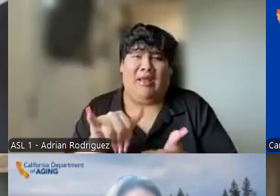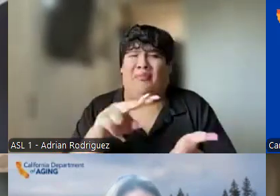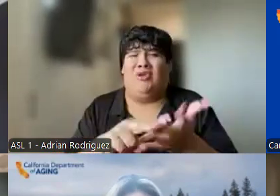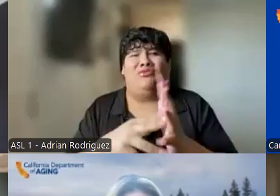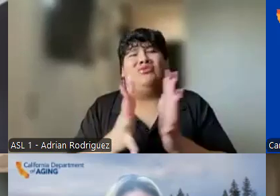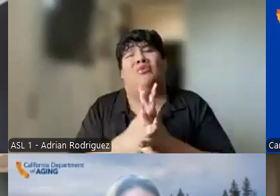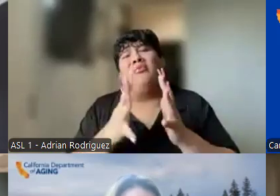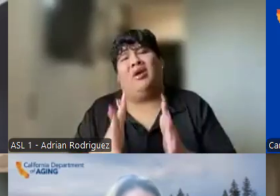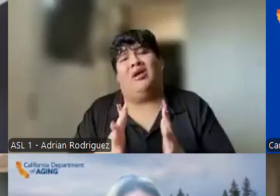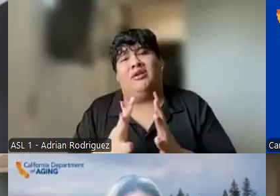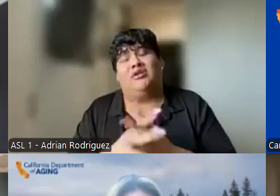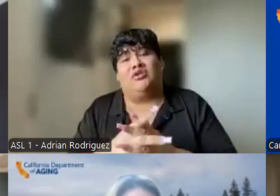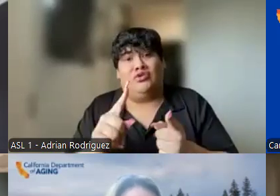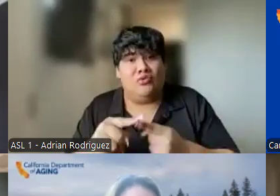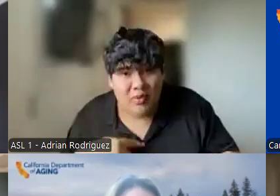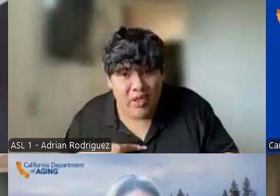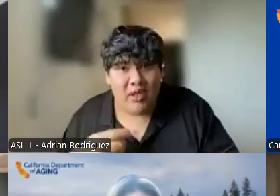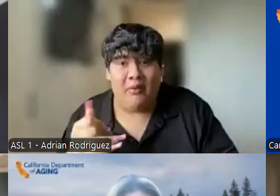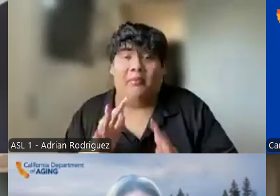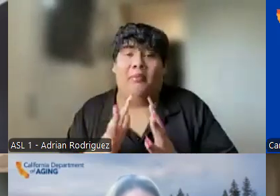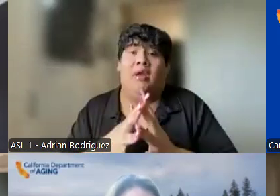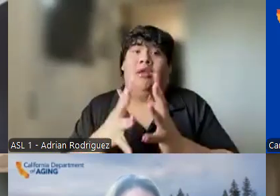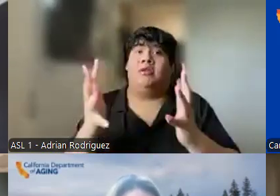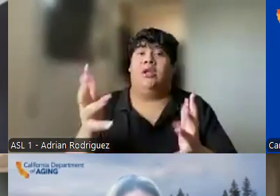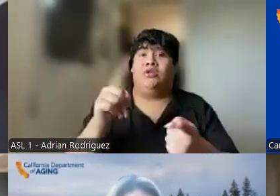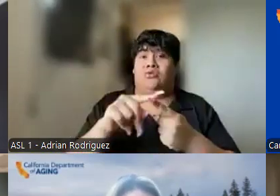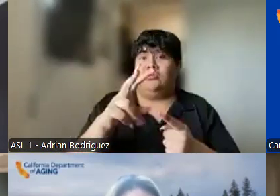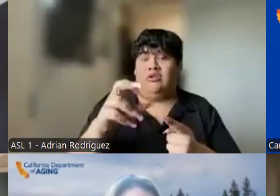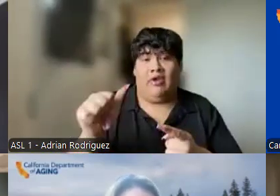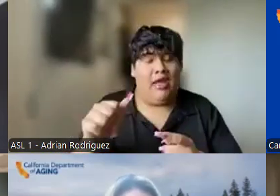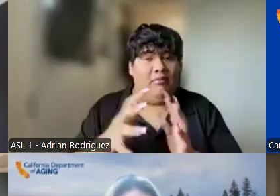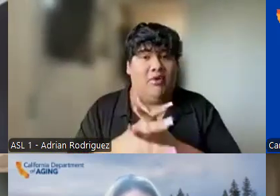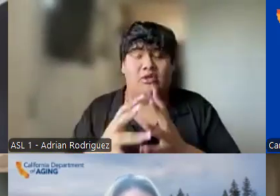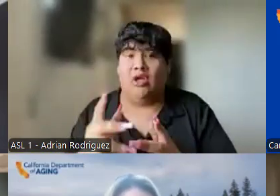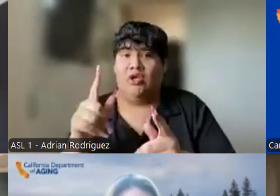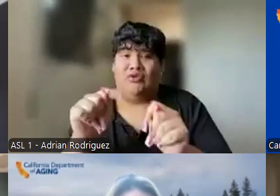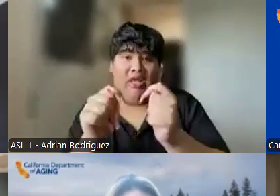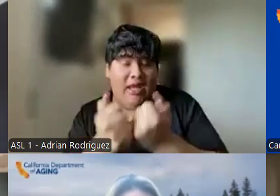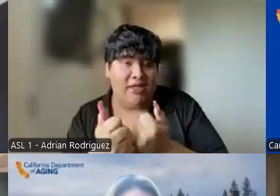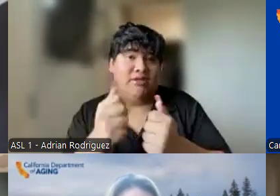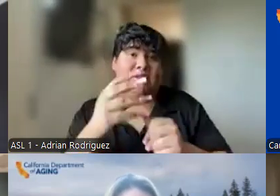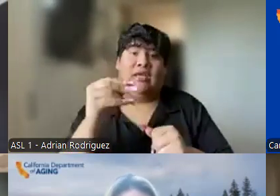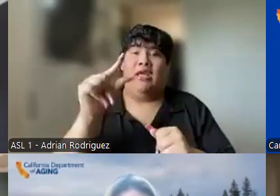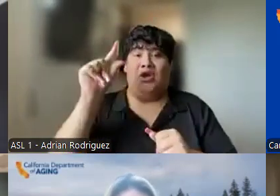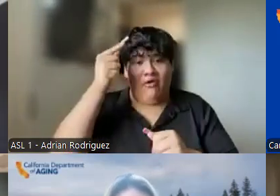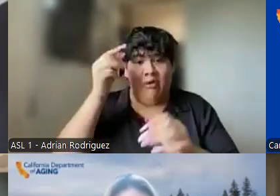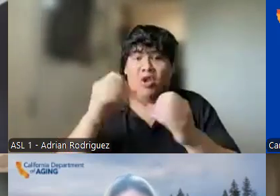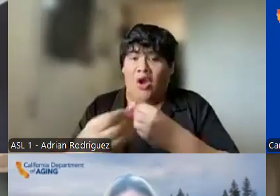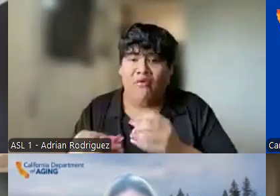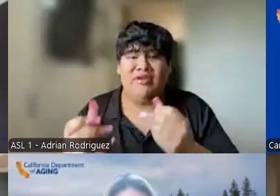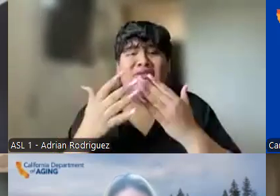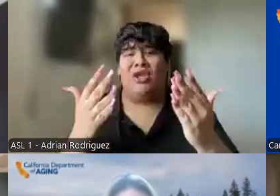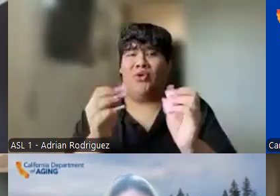much to me. It means a lot to CDA. It means a lot to the agency and the Governor's Office. So thank you. Thank you